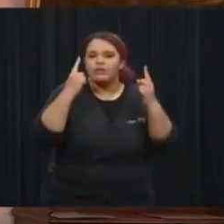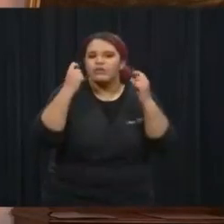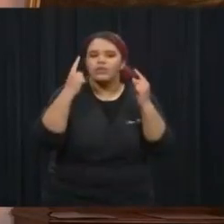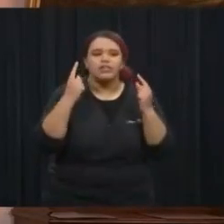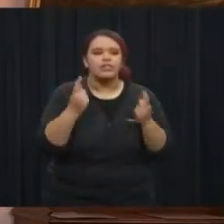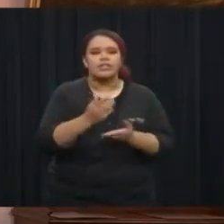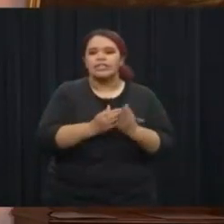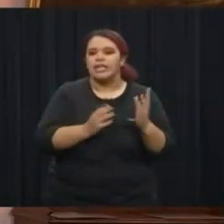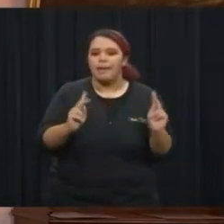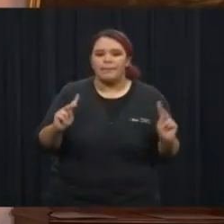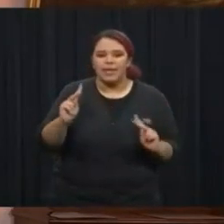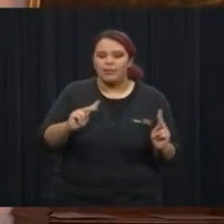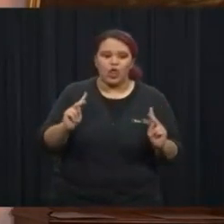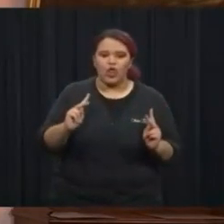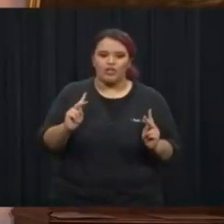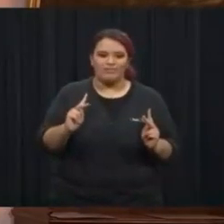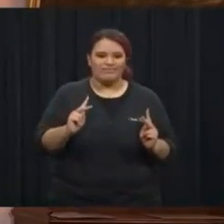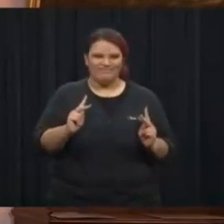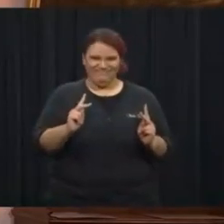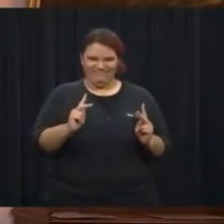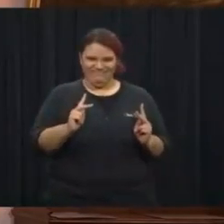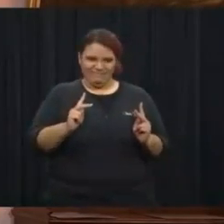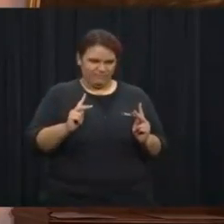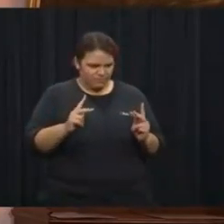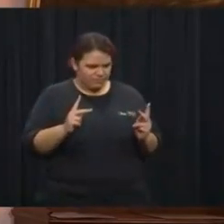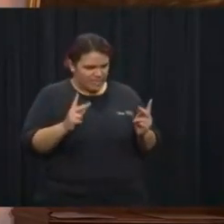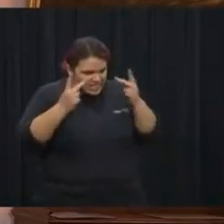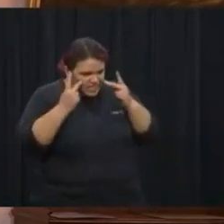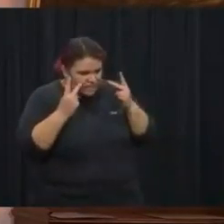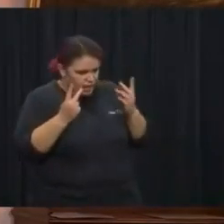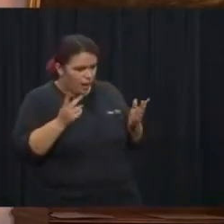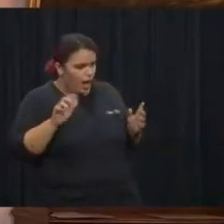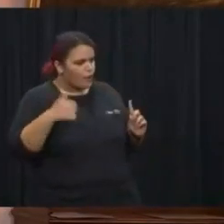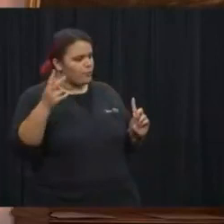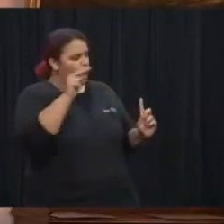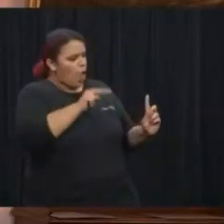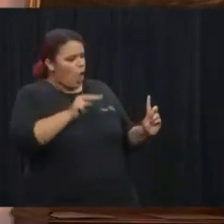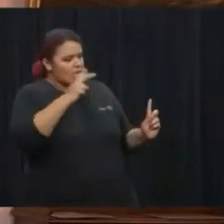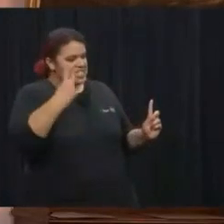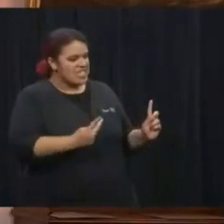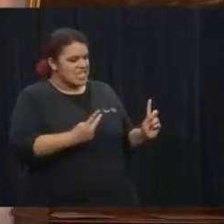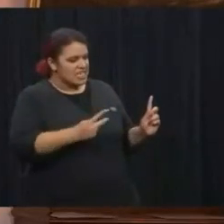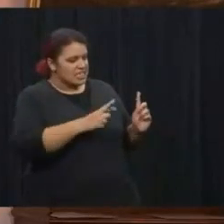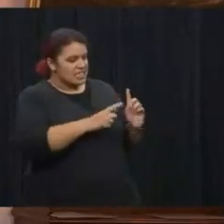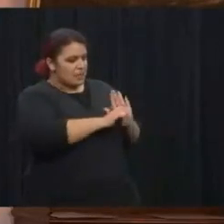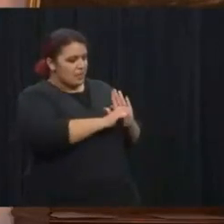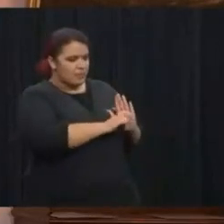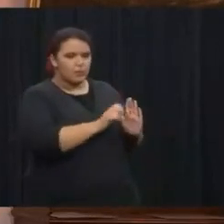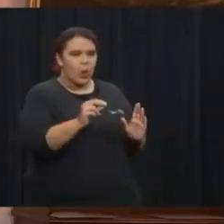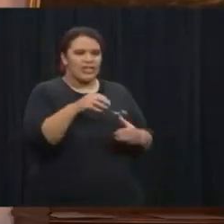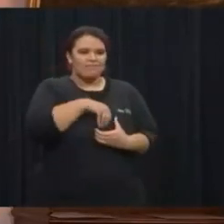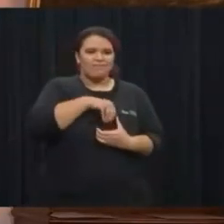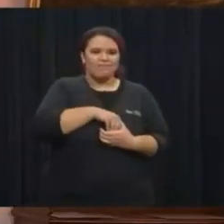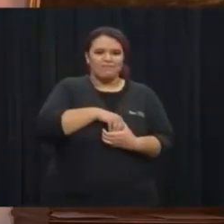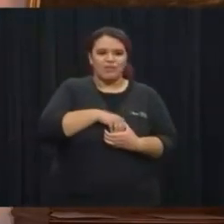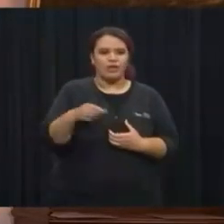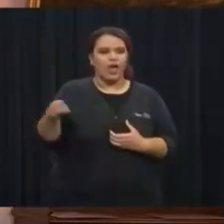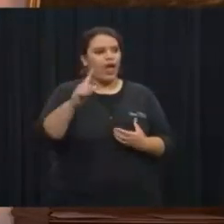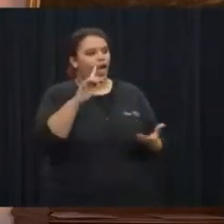these innovations, this is changing so rapidly. When you post a story about something going on in Cuyahoga, that will get to my fellow